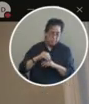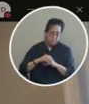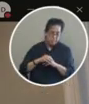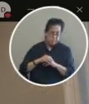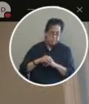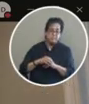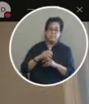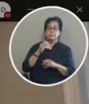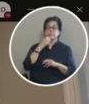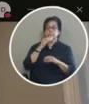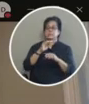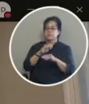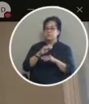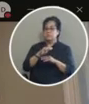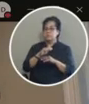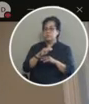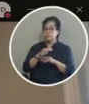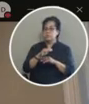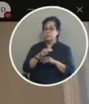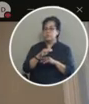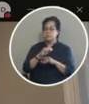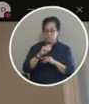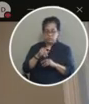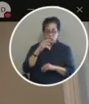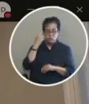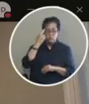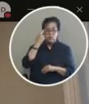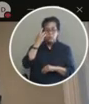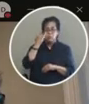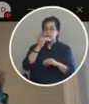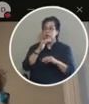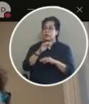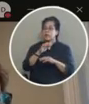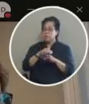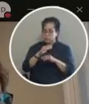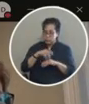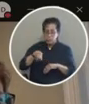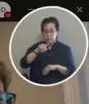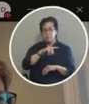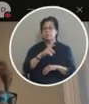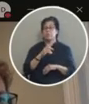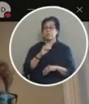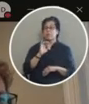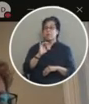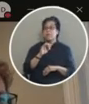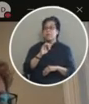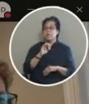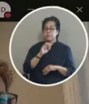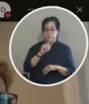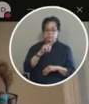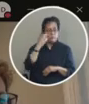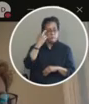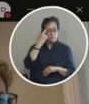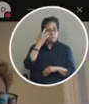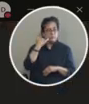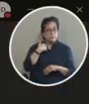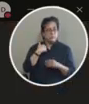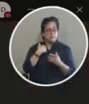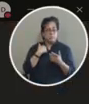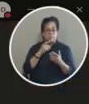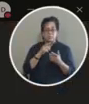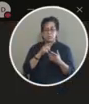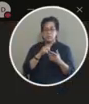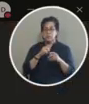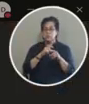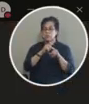Okay. Good afternoon. One of the reasons. Good afternoon, all of you. One of the reasons I'm calling